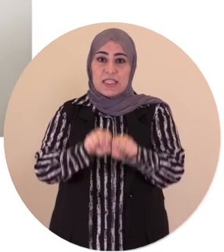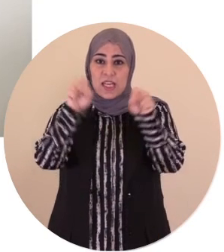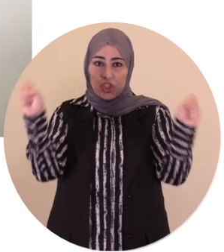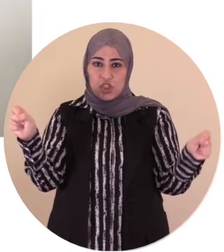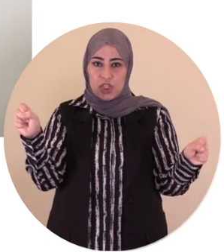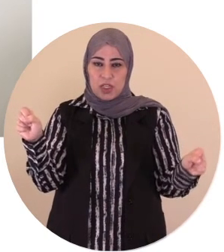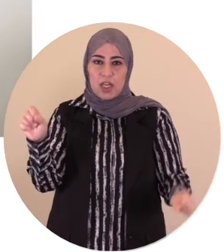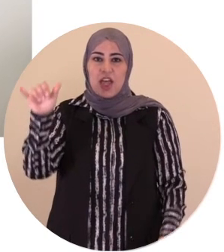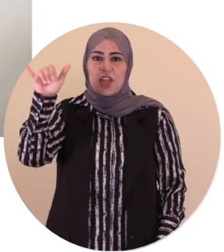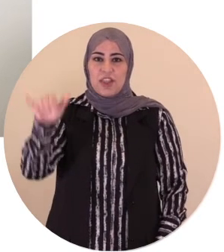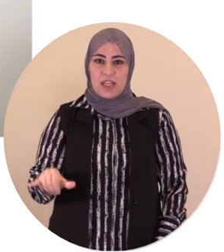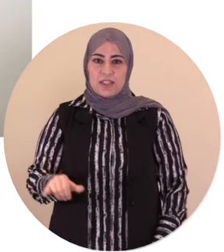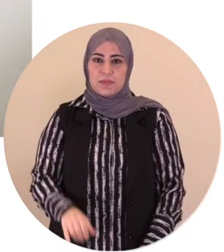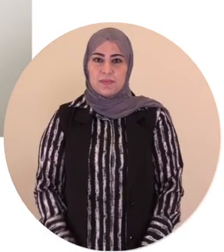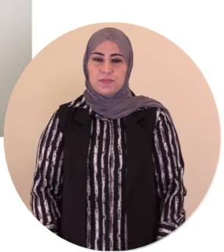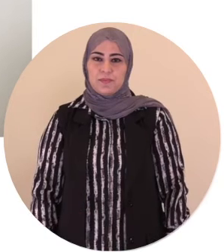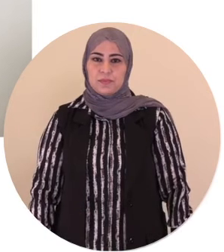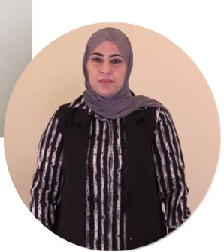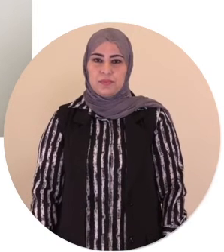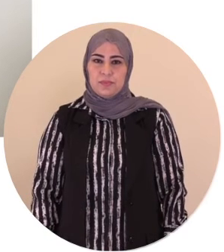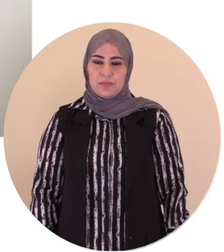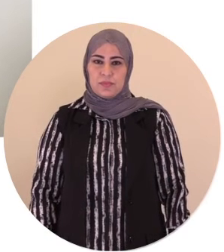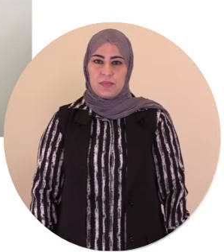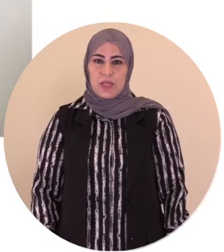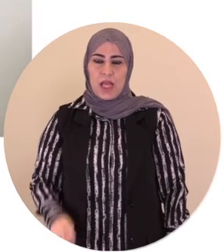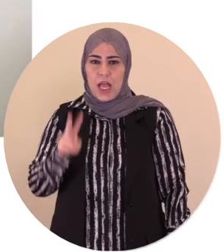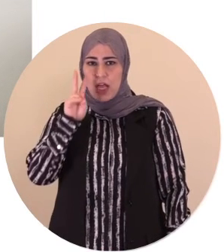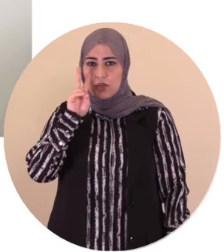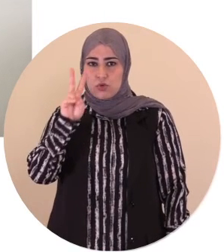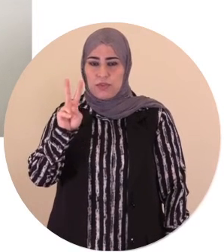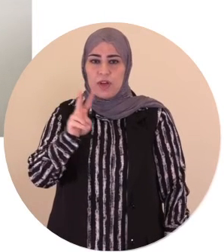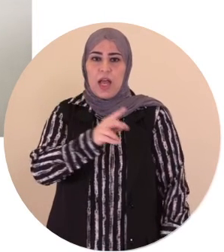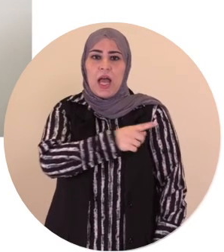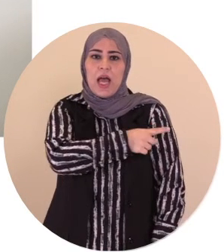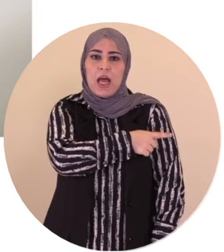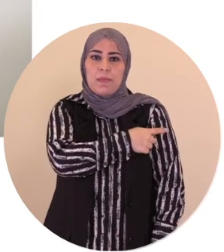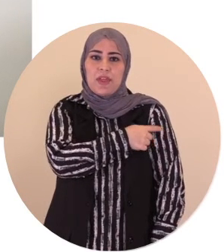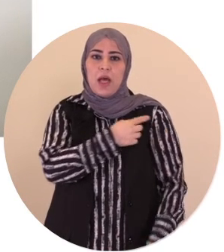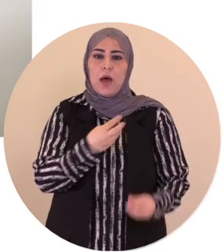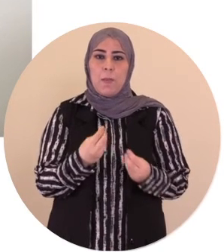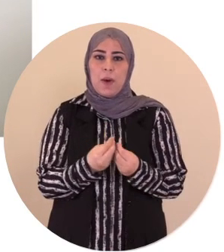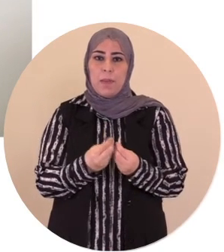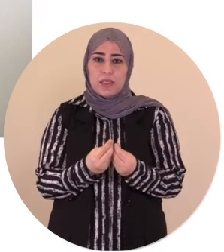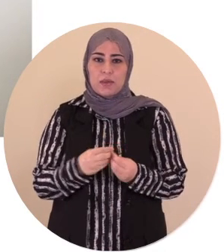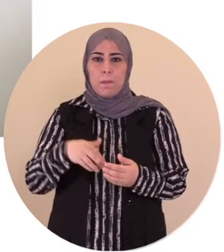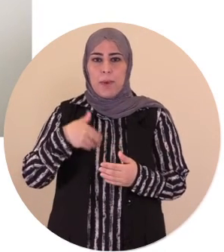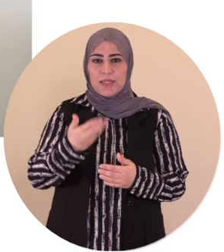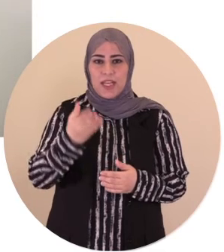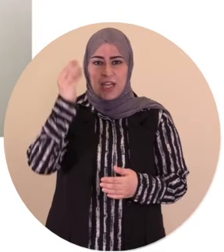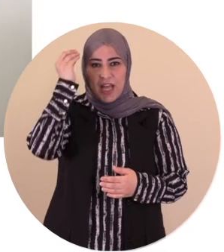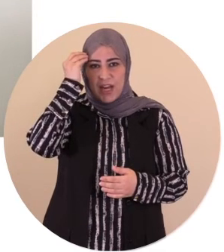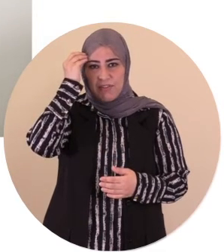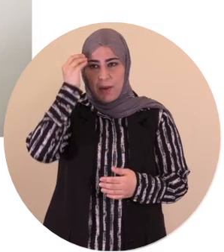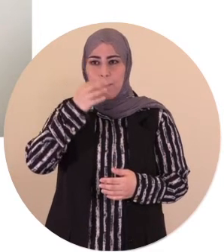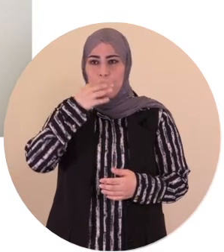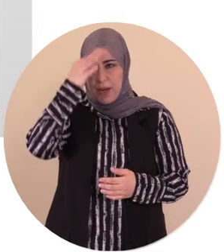It's very easy. We use it to talk about things that have an action or have a result. So we can, as you can see on the screen,